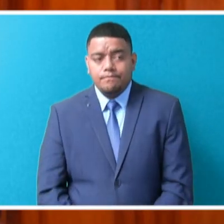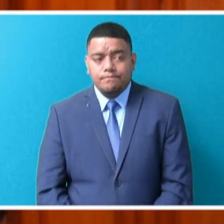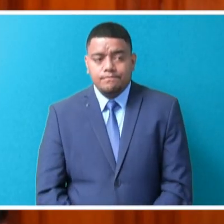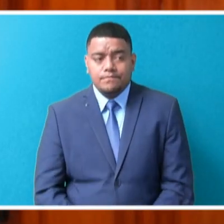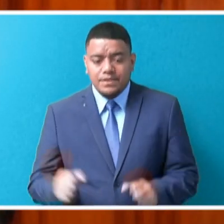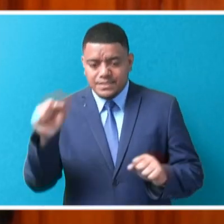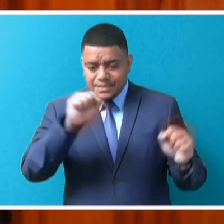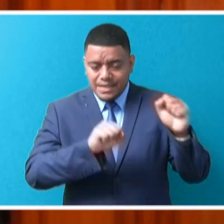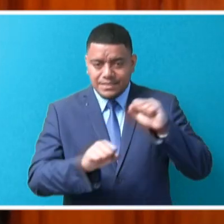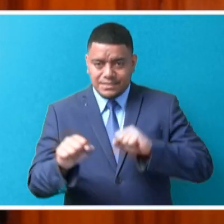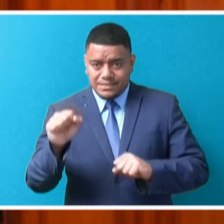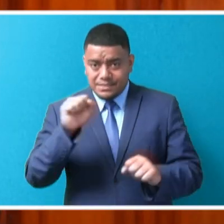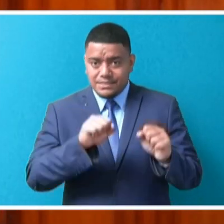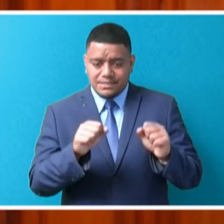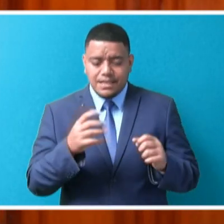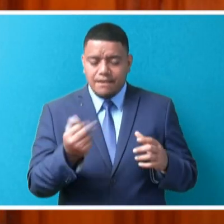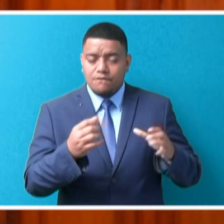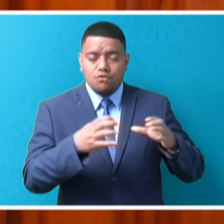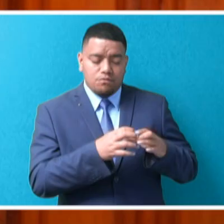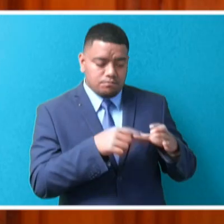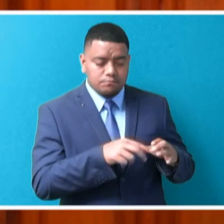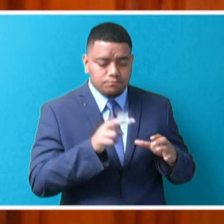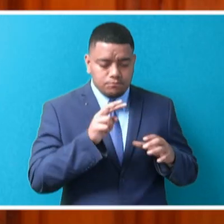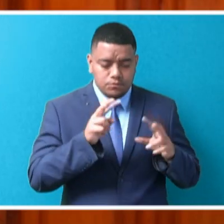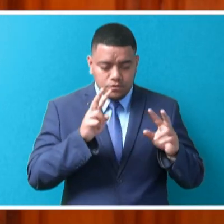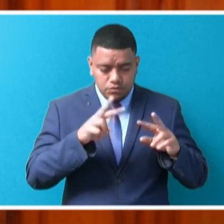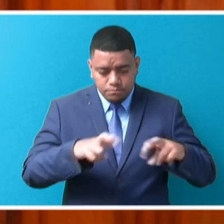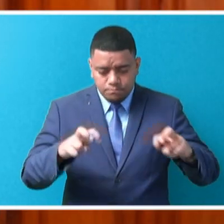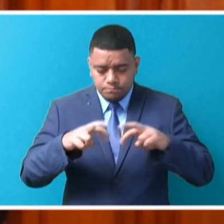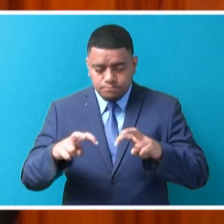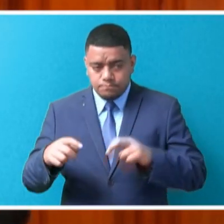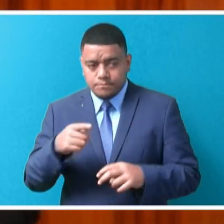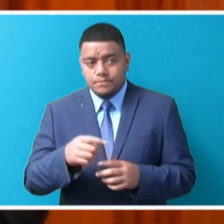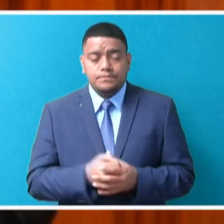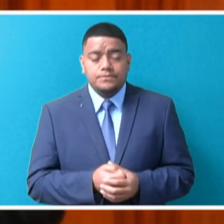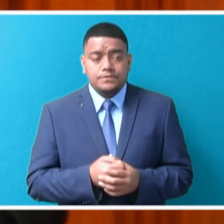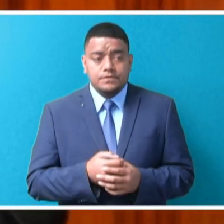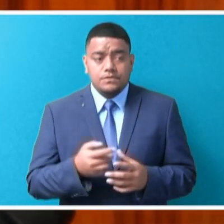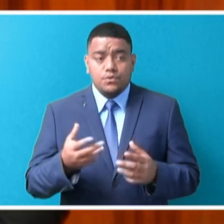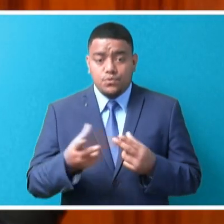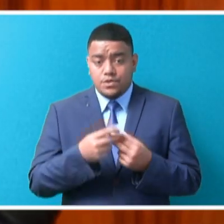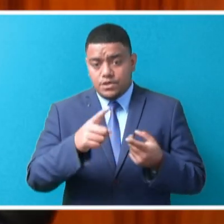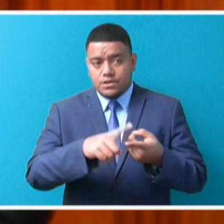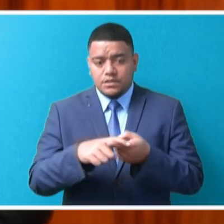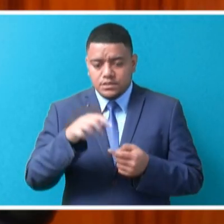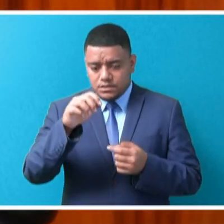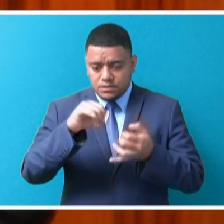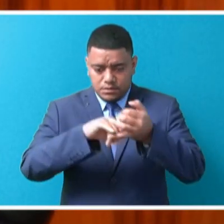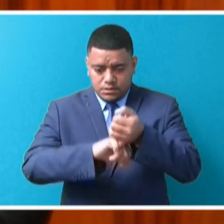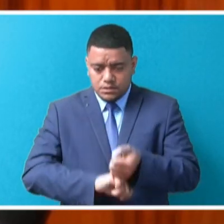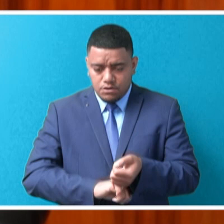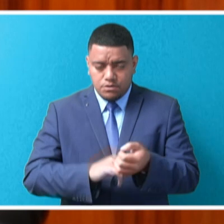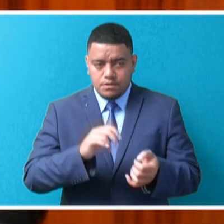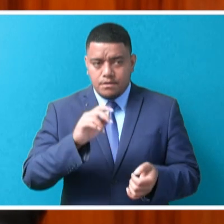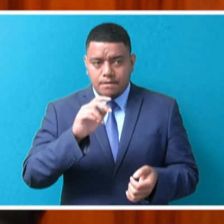Science-based decisions guide our approach to fisheries resource management, and this is evident in the adoption of the South Pacific Albacore